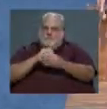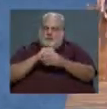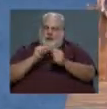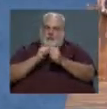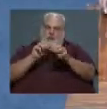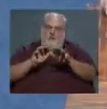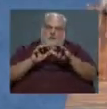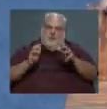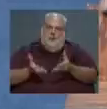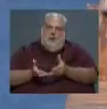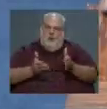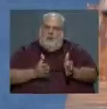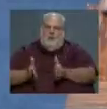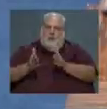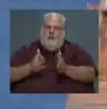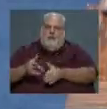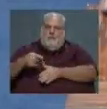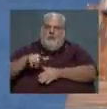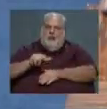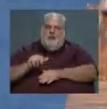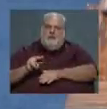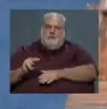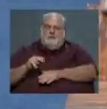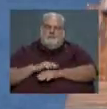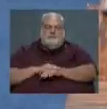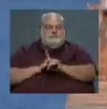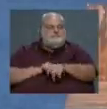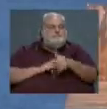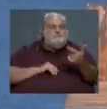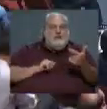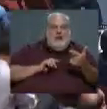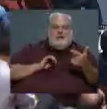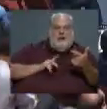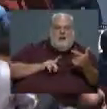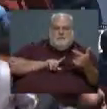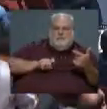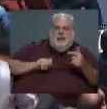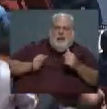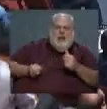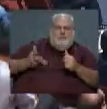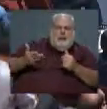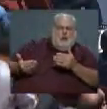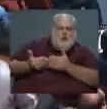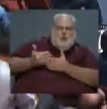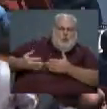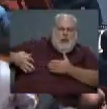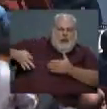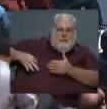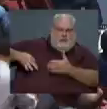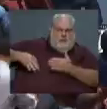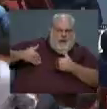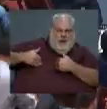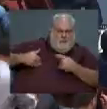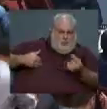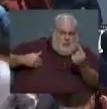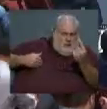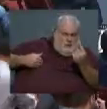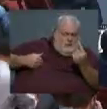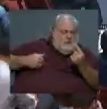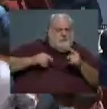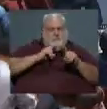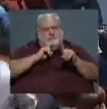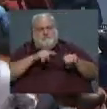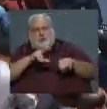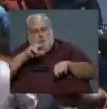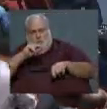master plan as well. Okay. So how many new ones did we have this year? Just City of Fire? No, the other one that we had is Tanglewood